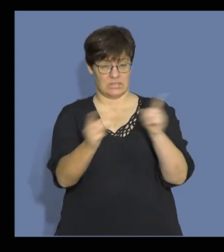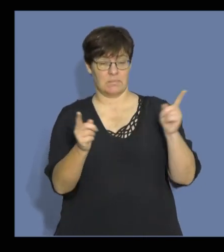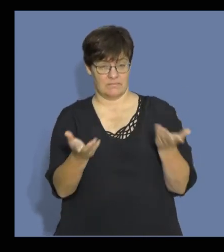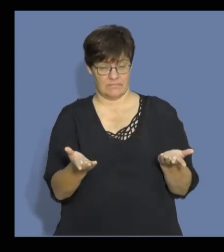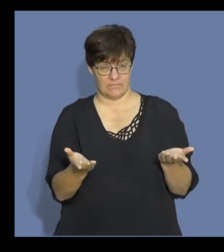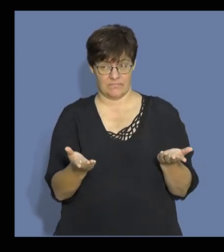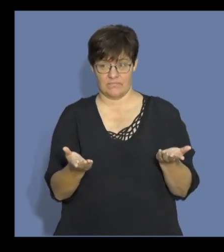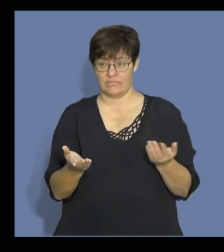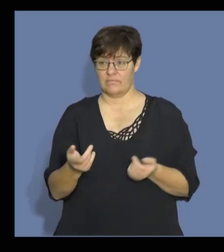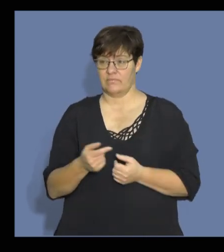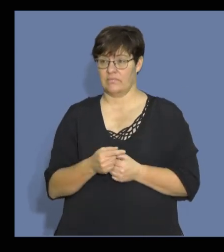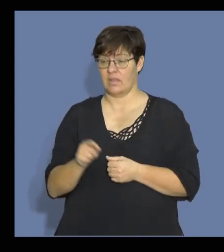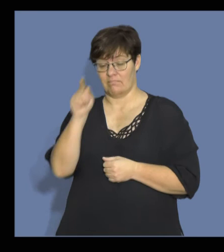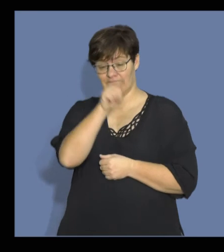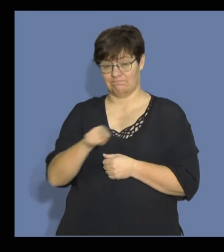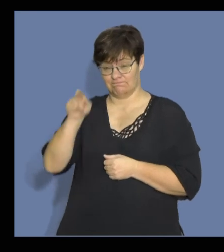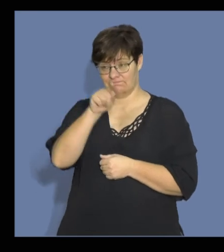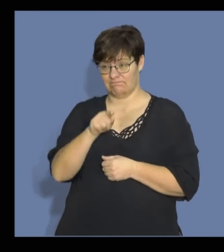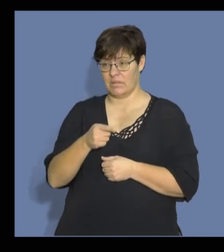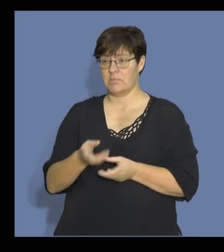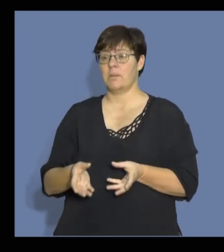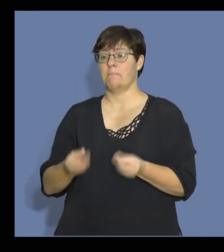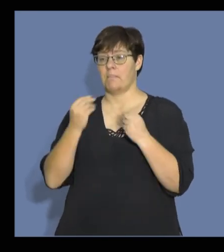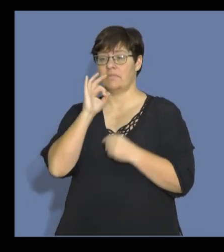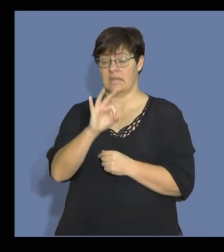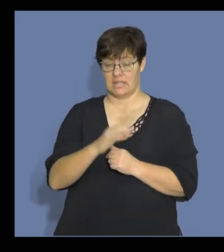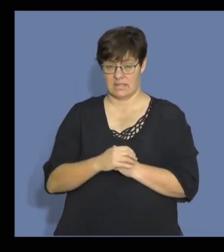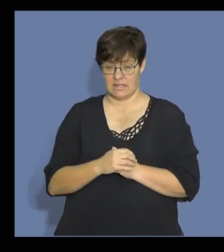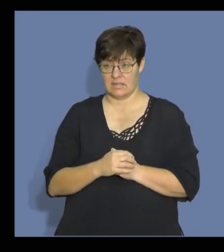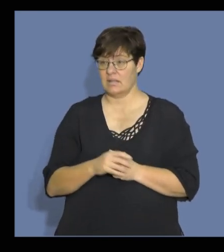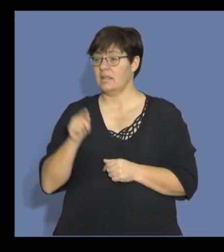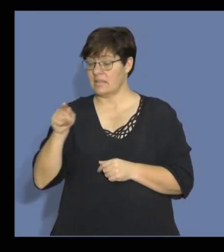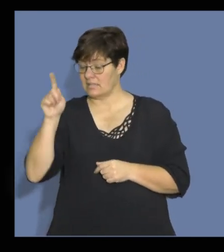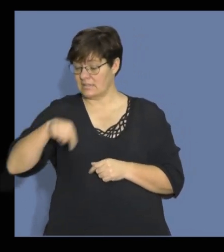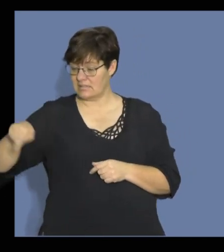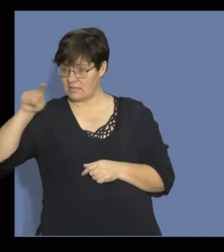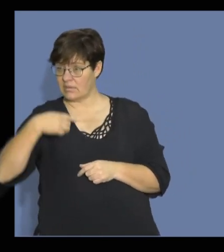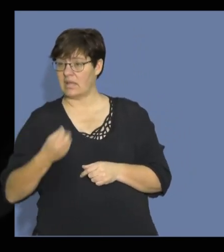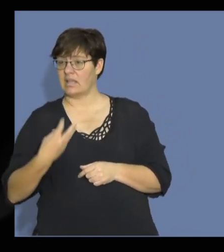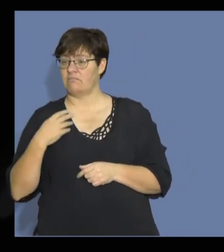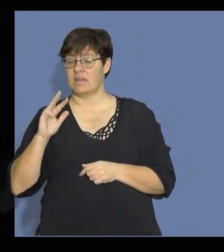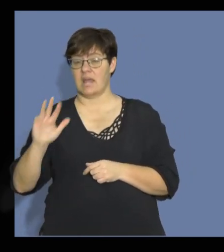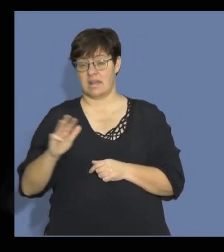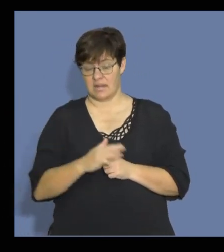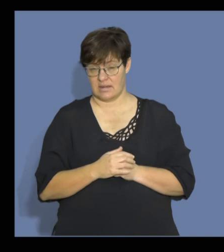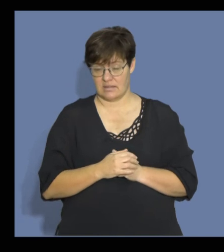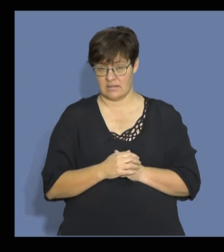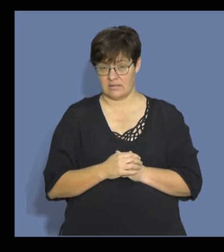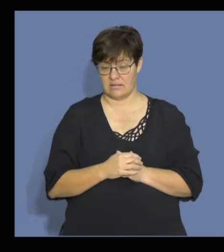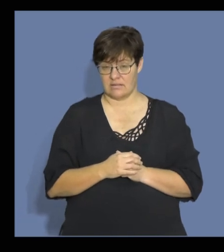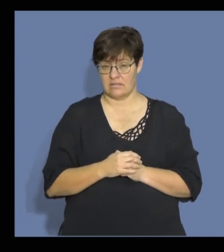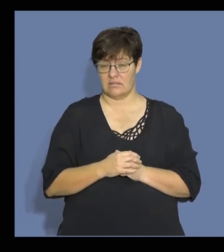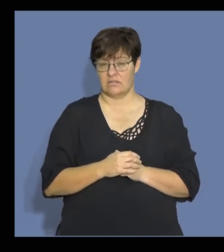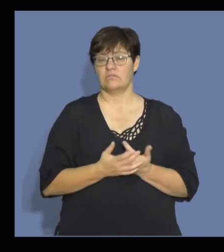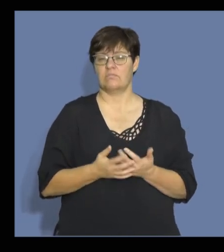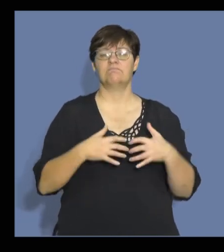equations, all right? This first piece there must give me 3, and the second piece in a square must give me that 9,